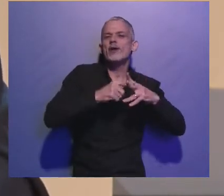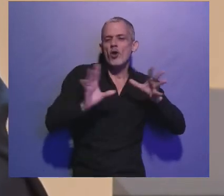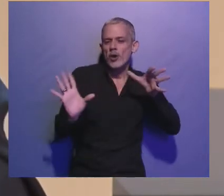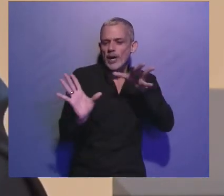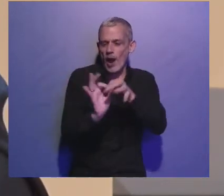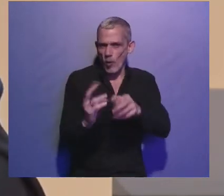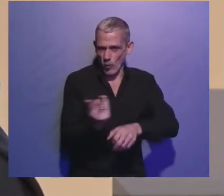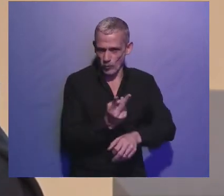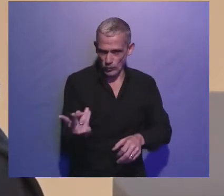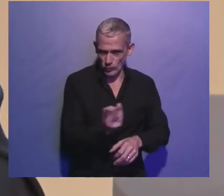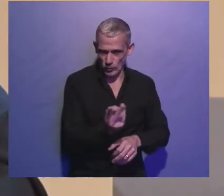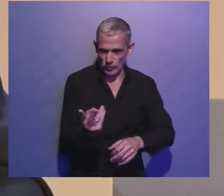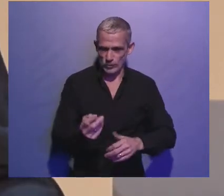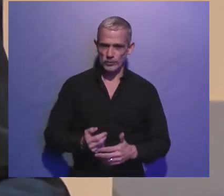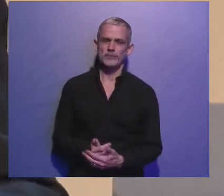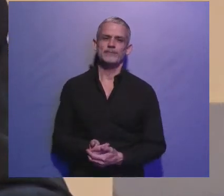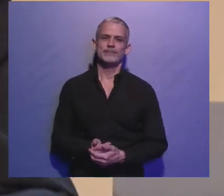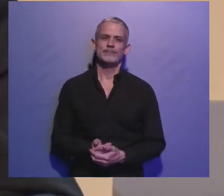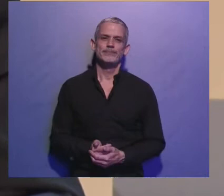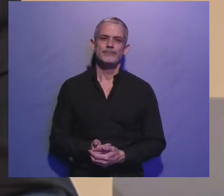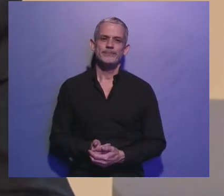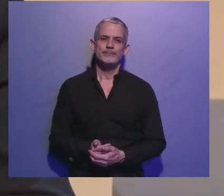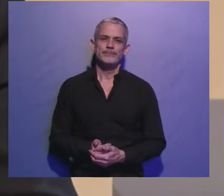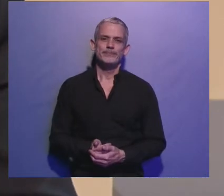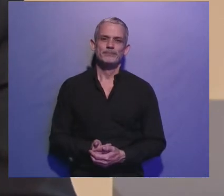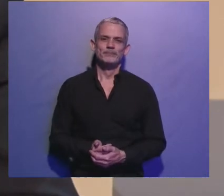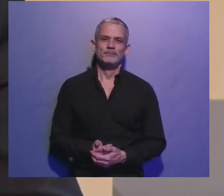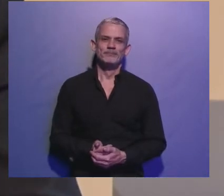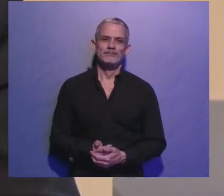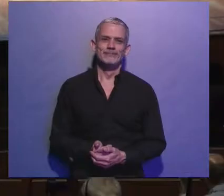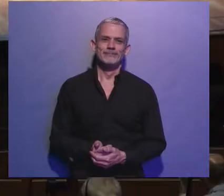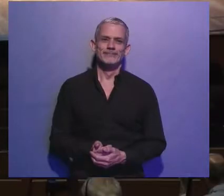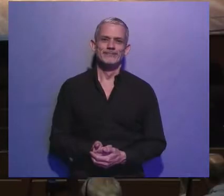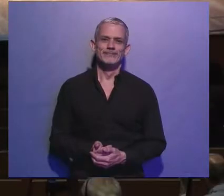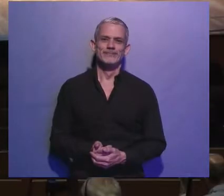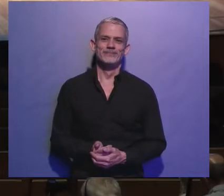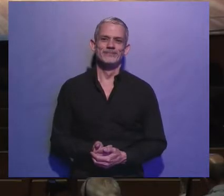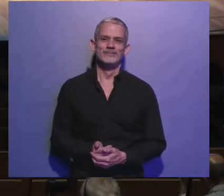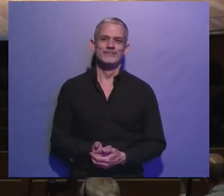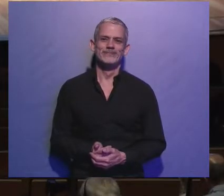smart city, so that this is a high-tech process.